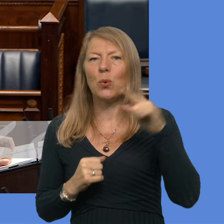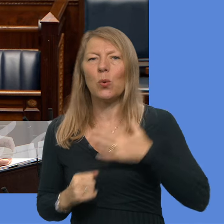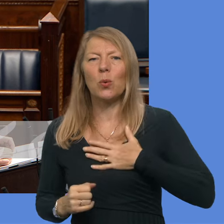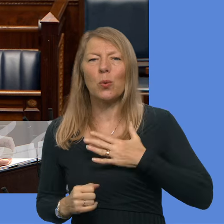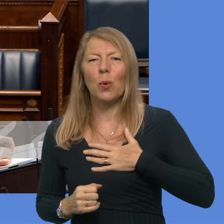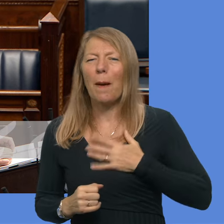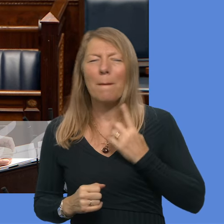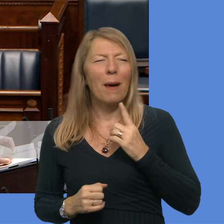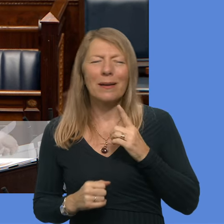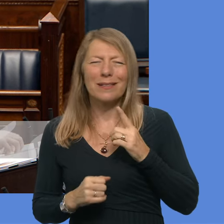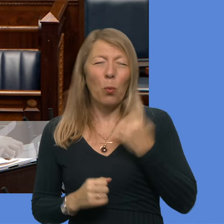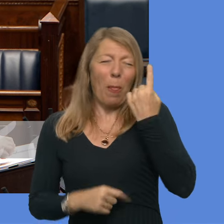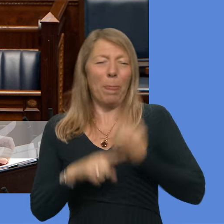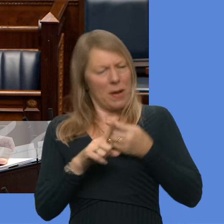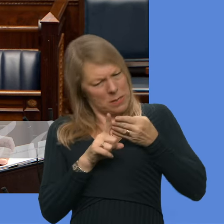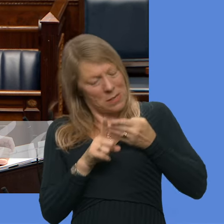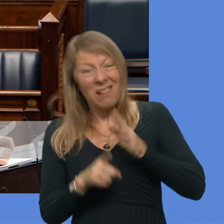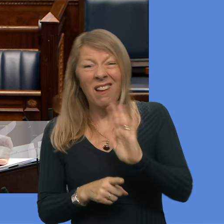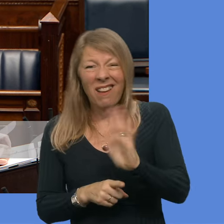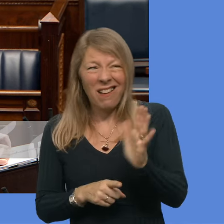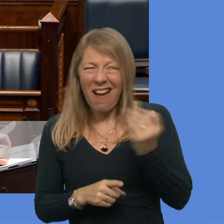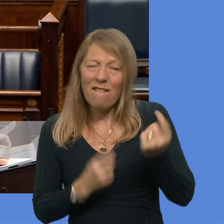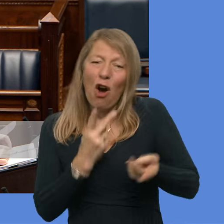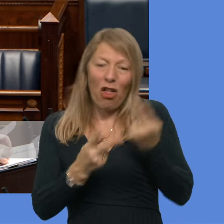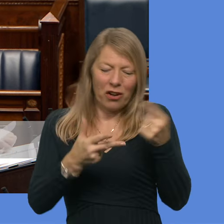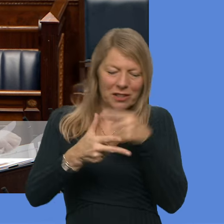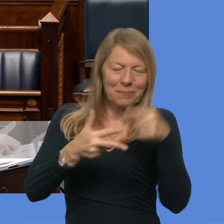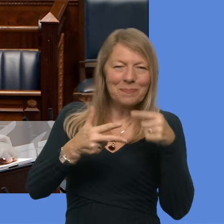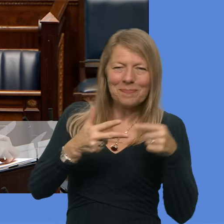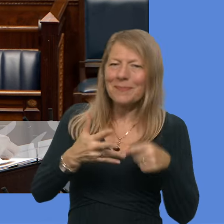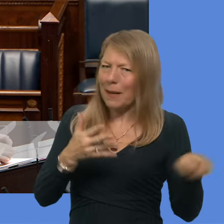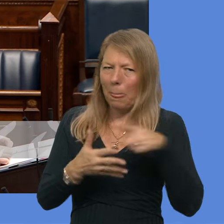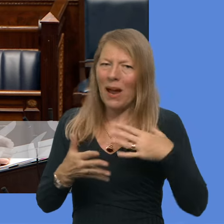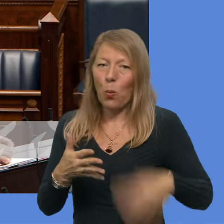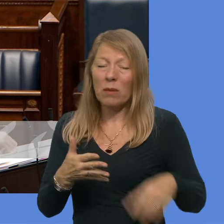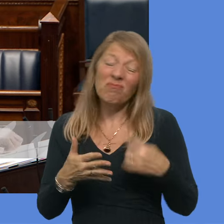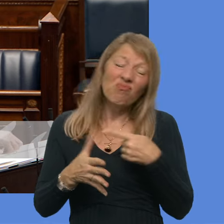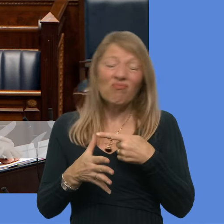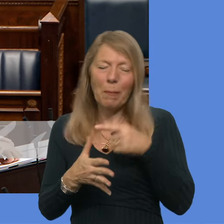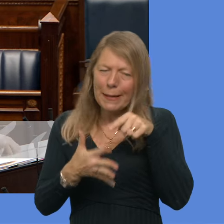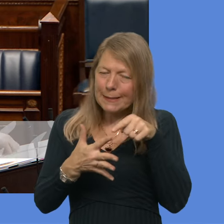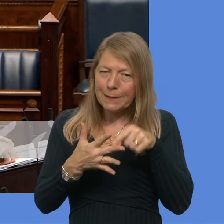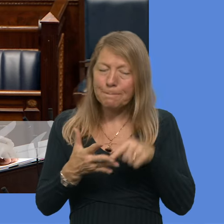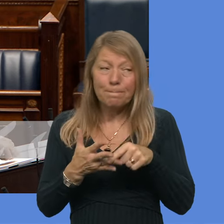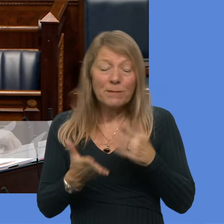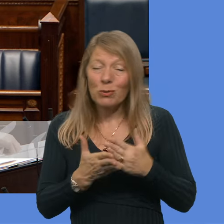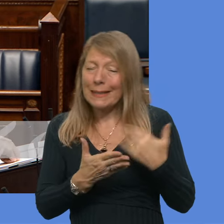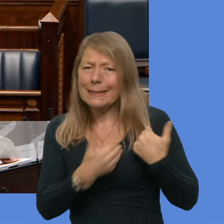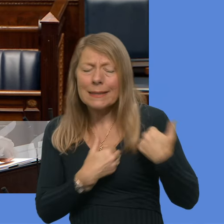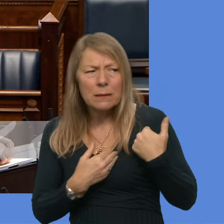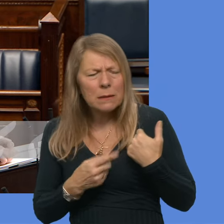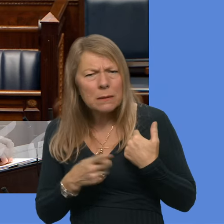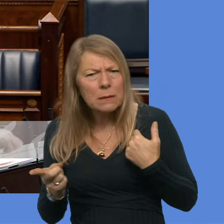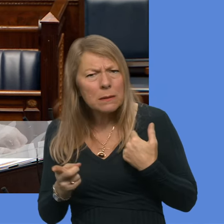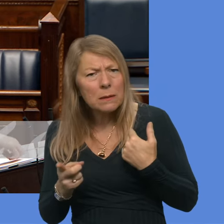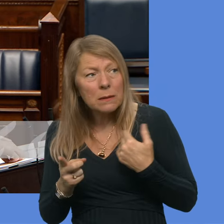silver bullet. When I was in America last week, as I say, people were talking to me about the skills, our people, about dual